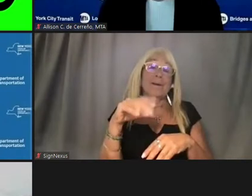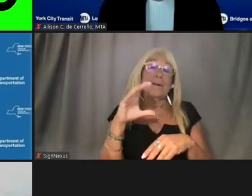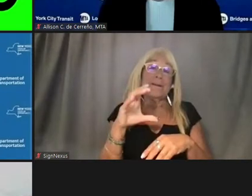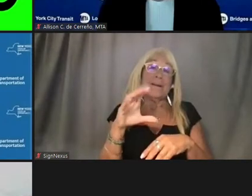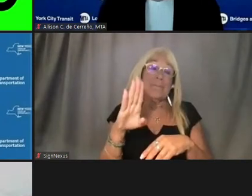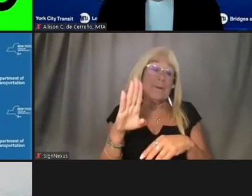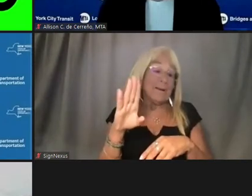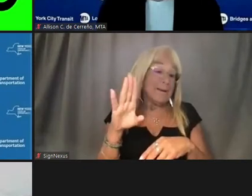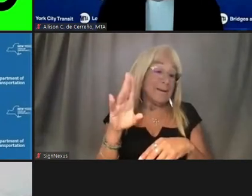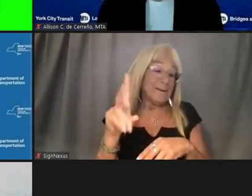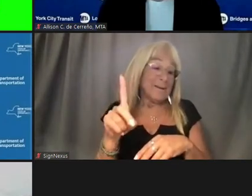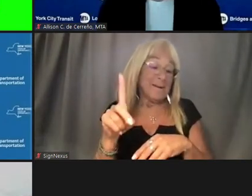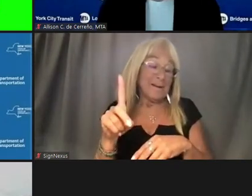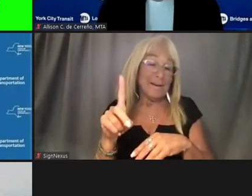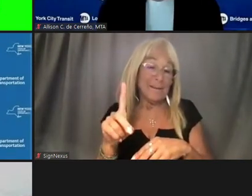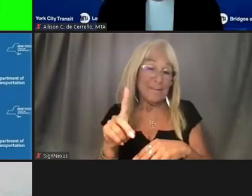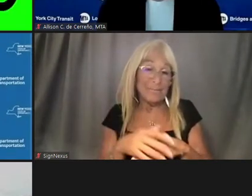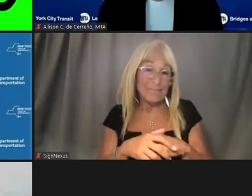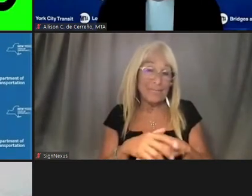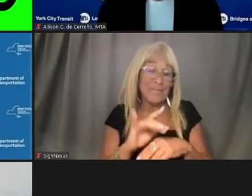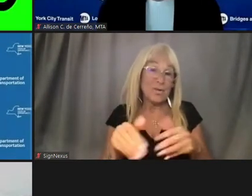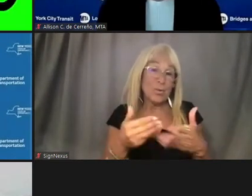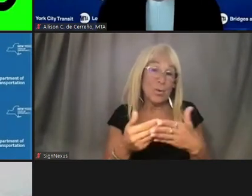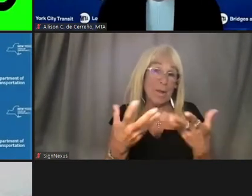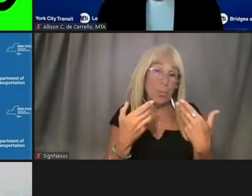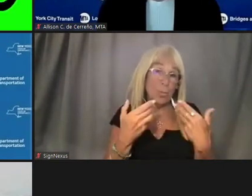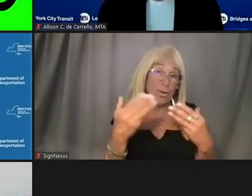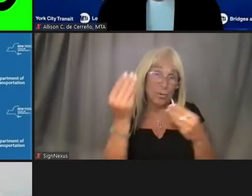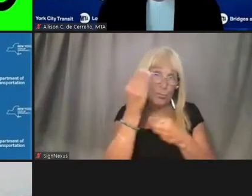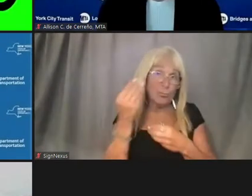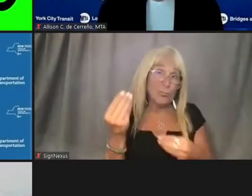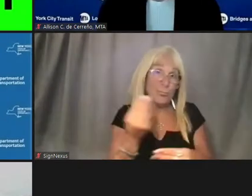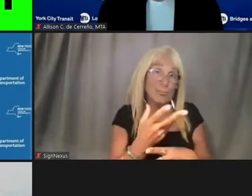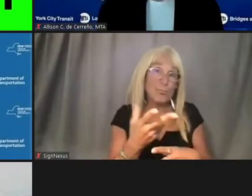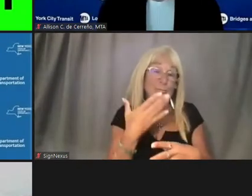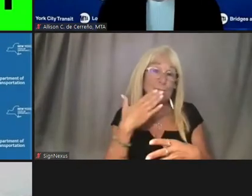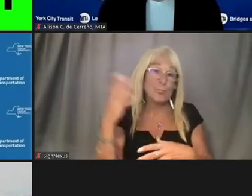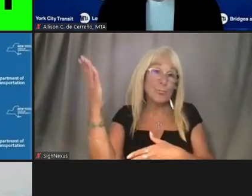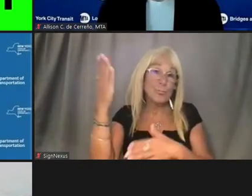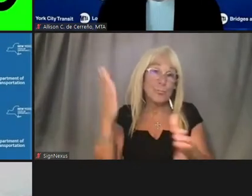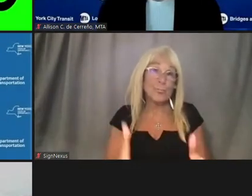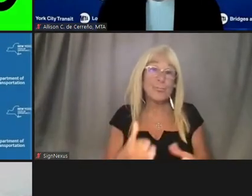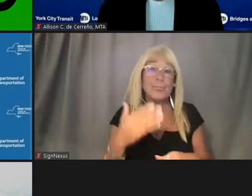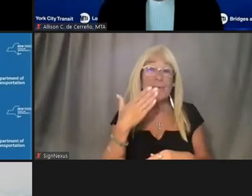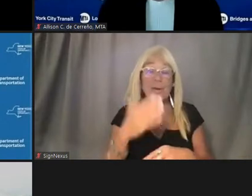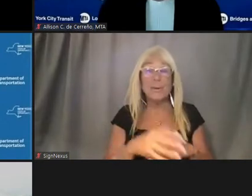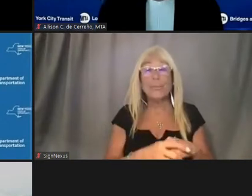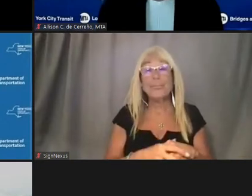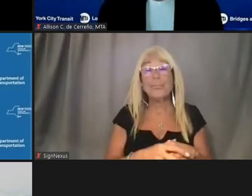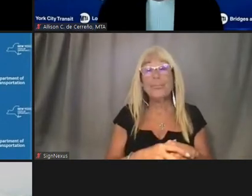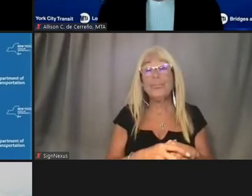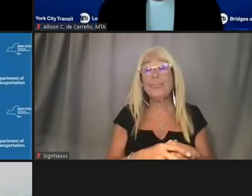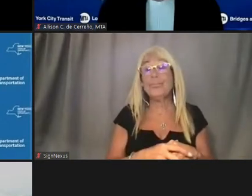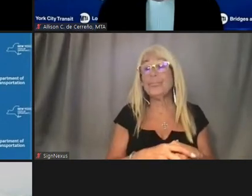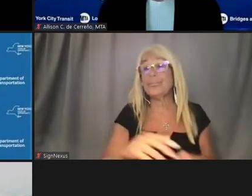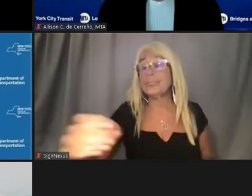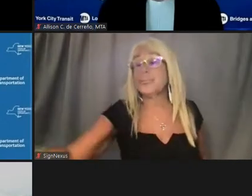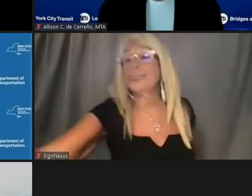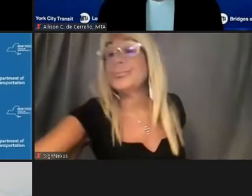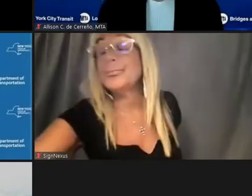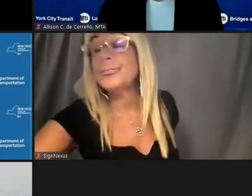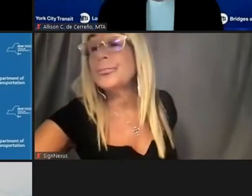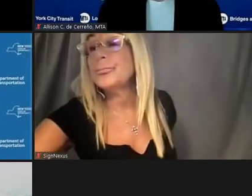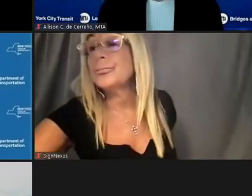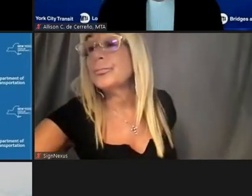pandemic that's all I want to share thank you for your time thank you the next speaker